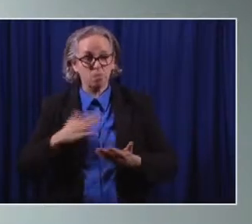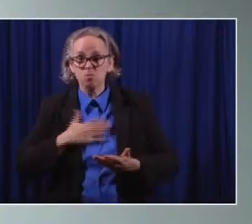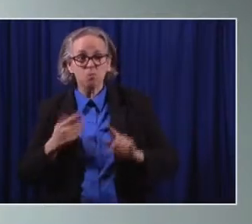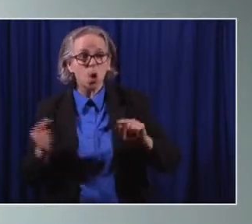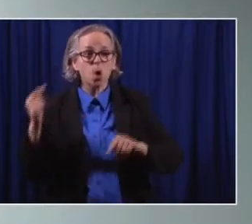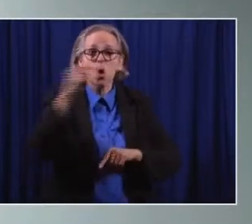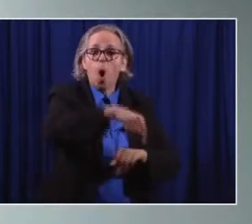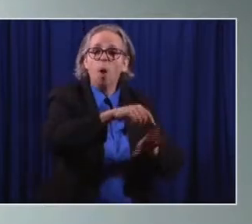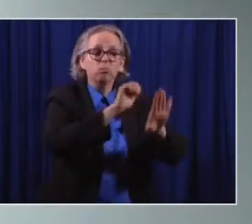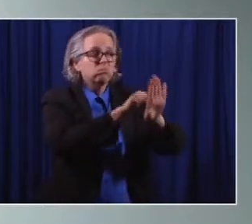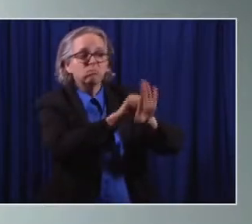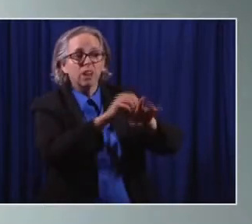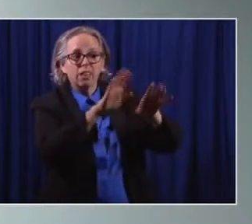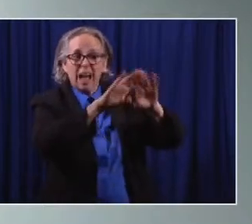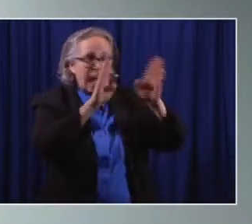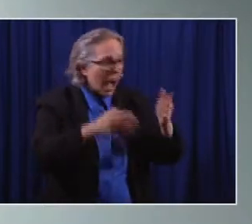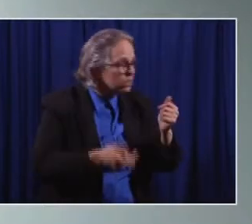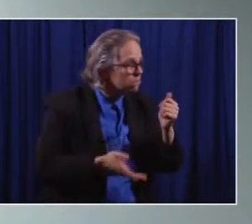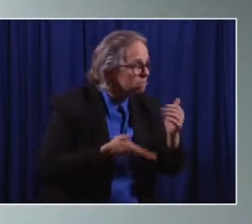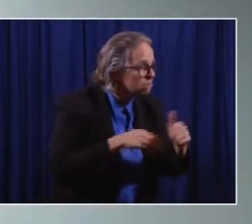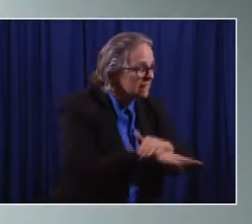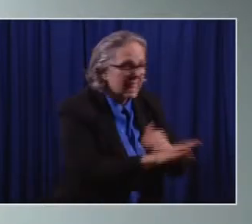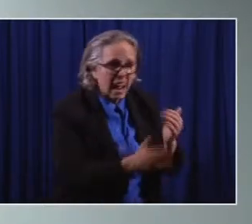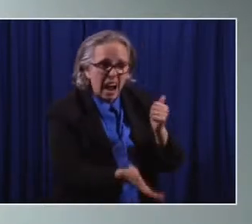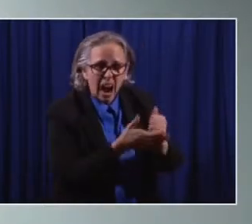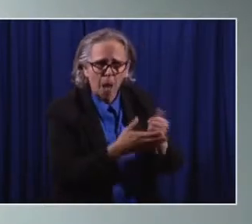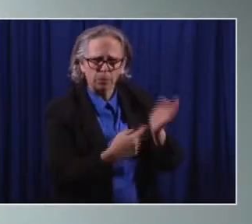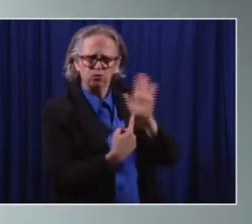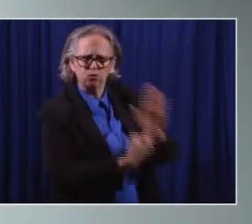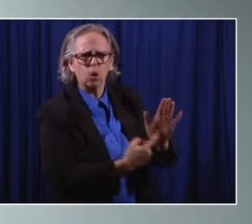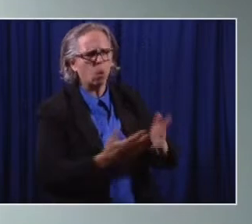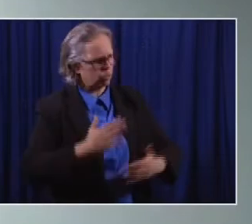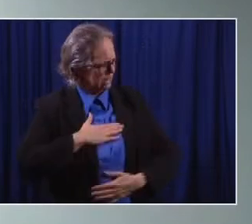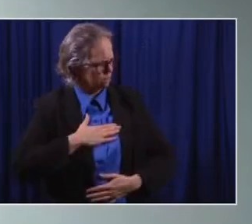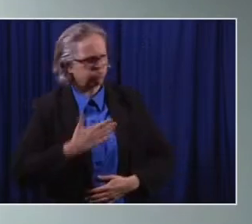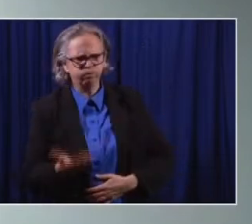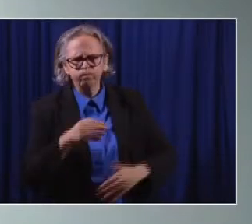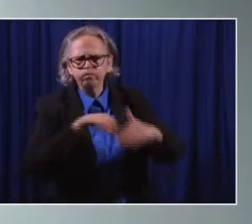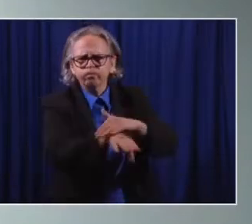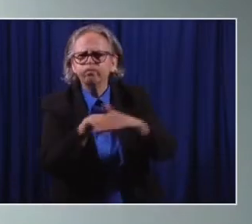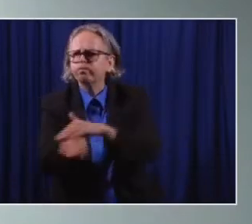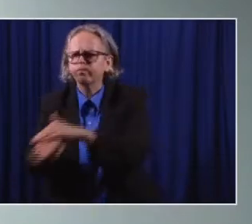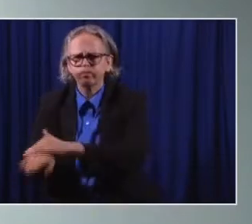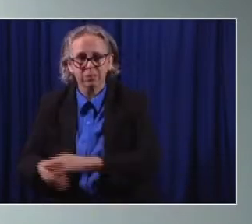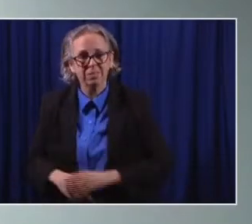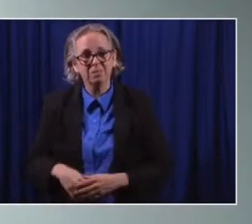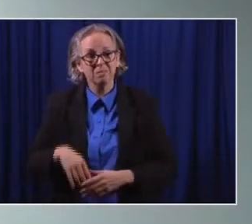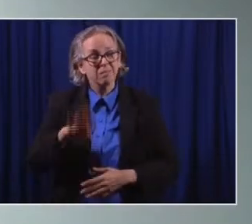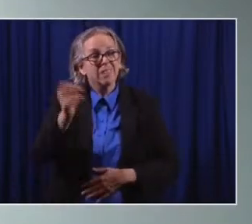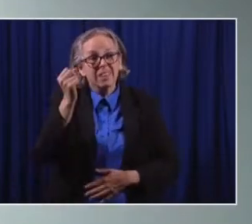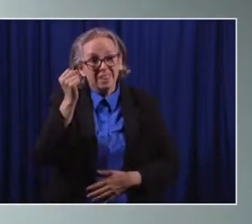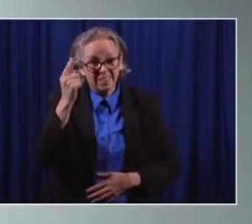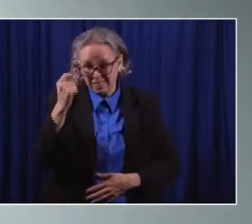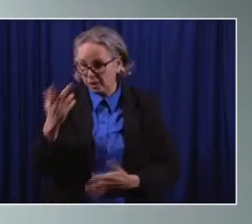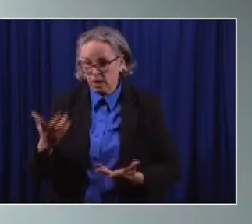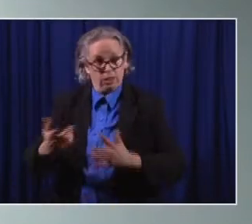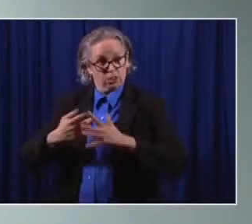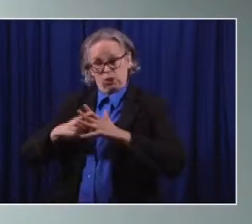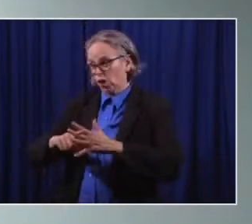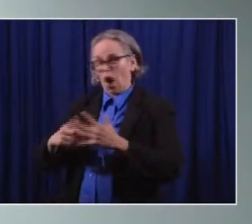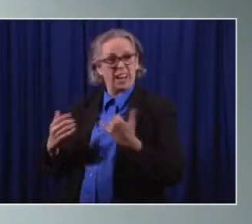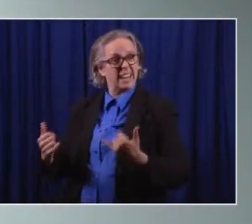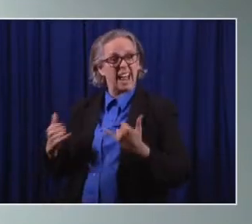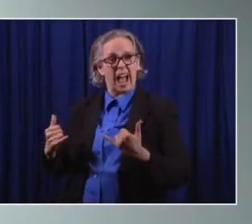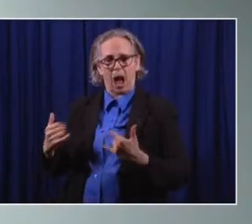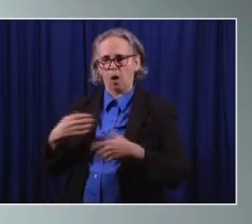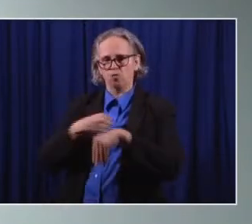or making sure that they're logging in, we're doing those things as well. But we are actually trying to start remote tutoring